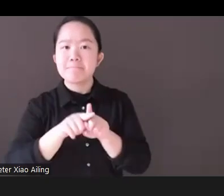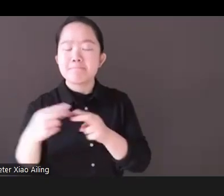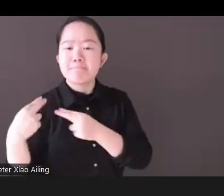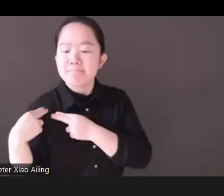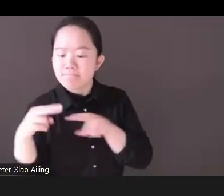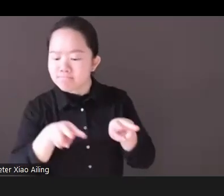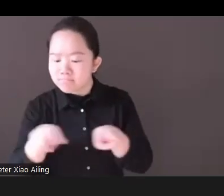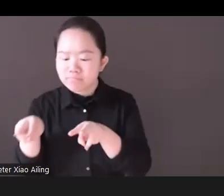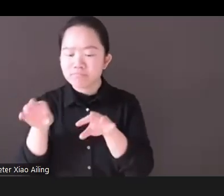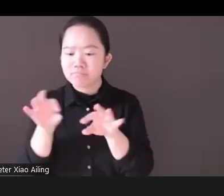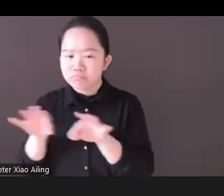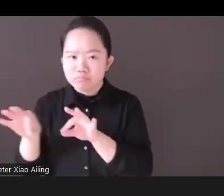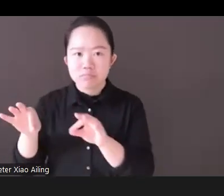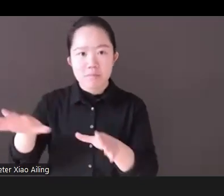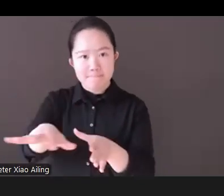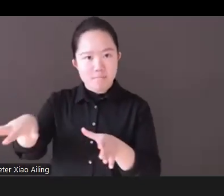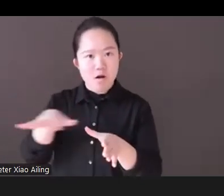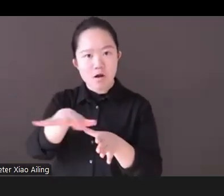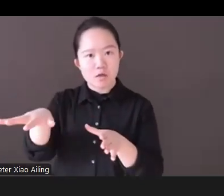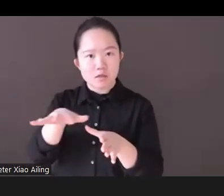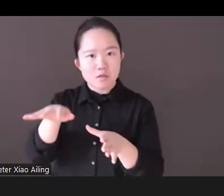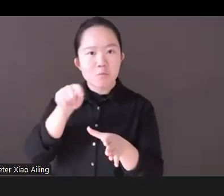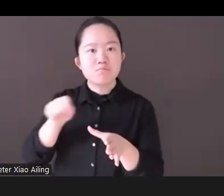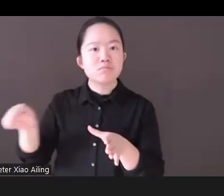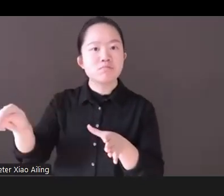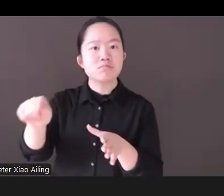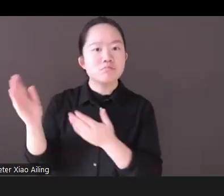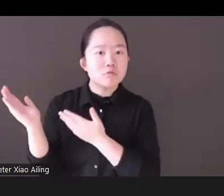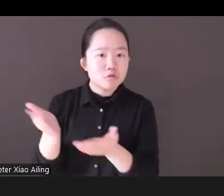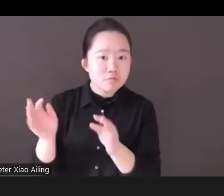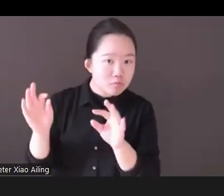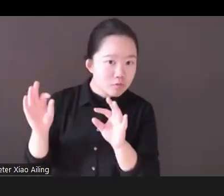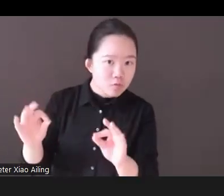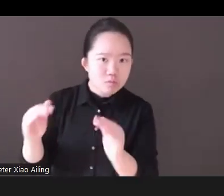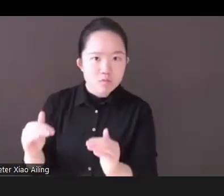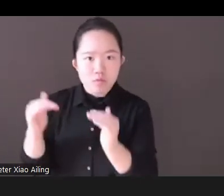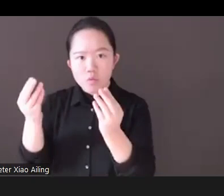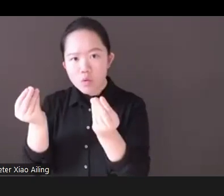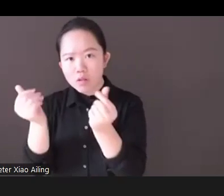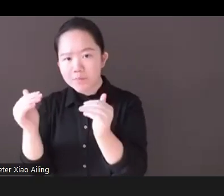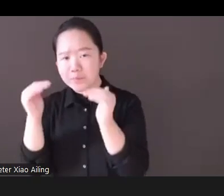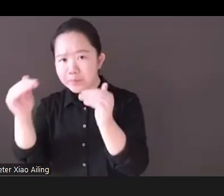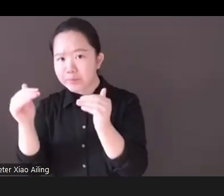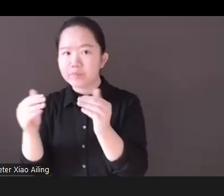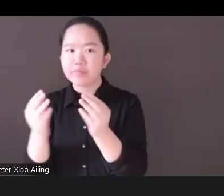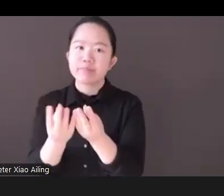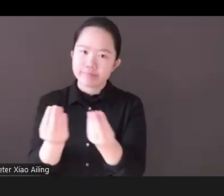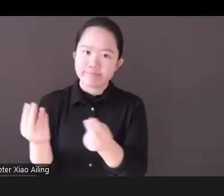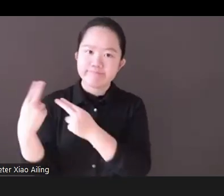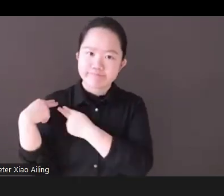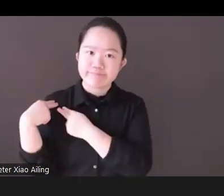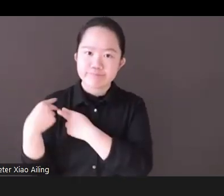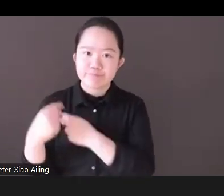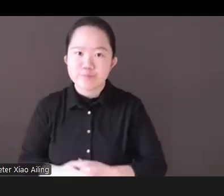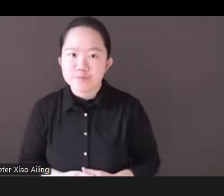market surveillance with in-house expertise. Right now, we have 1 senior accessibility expert that will be